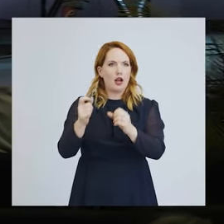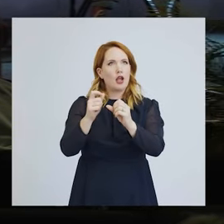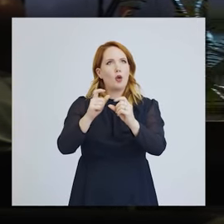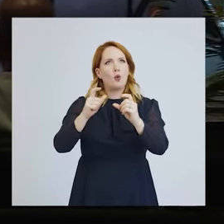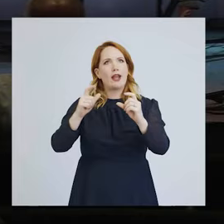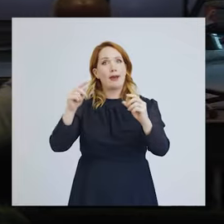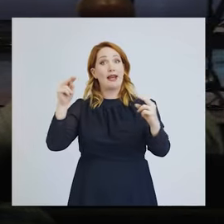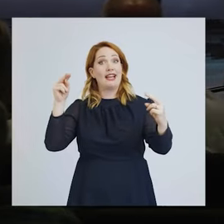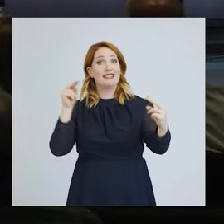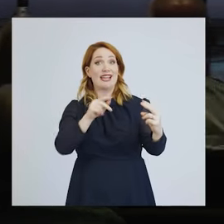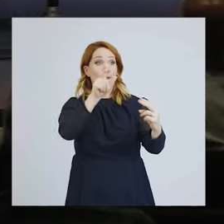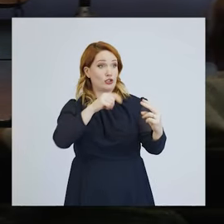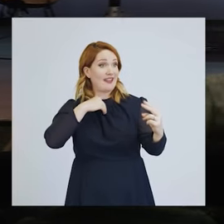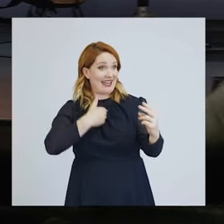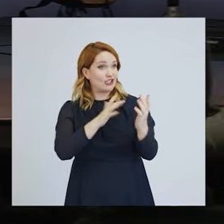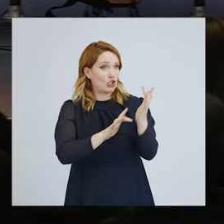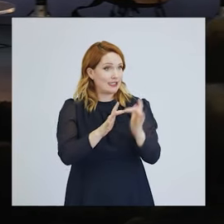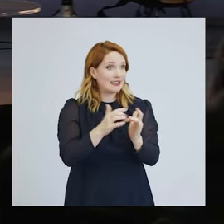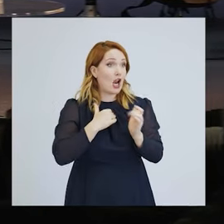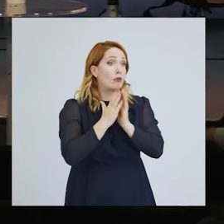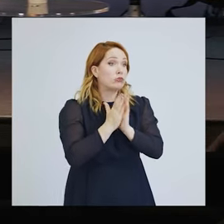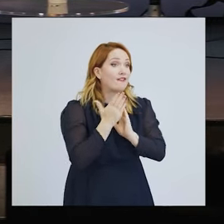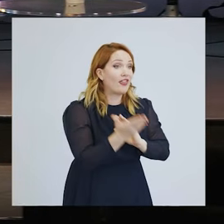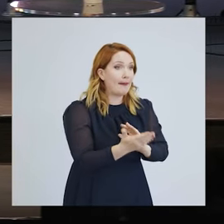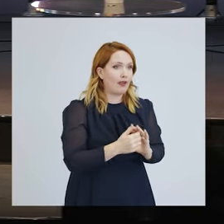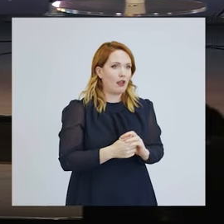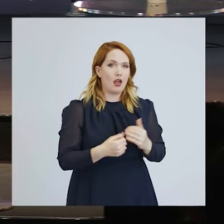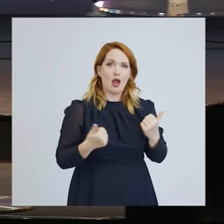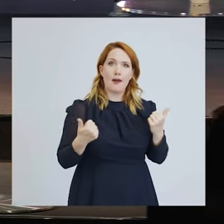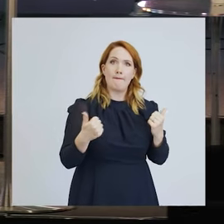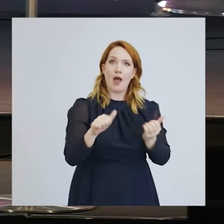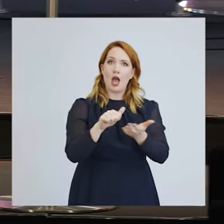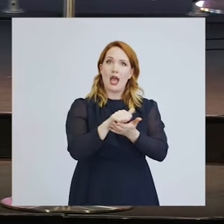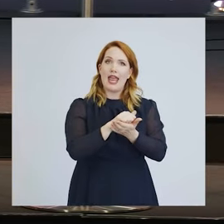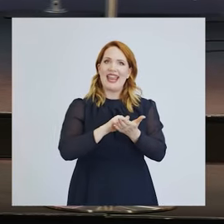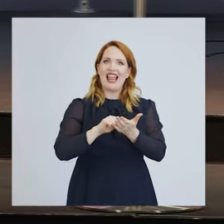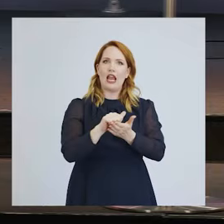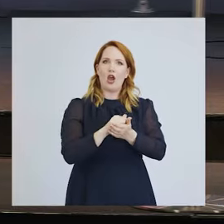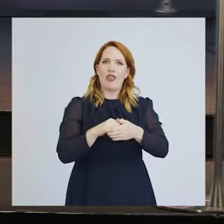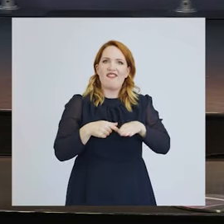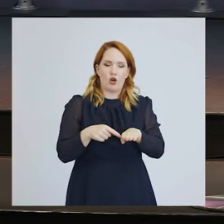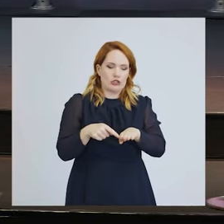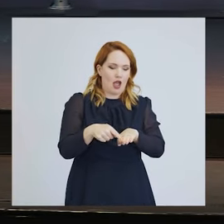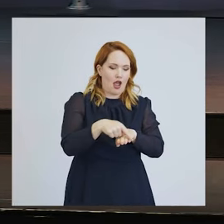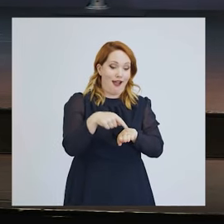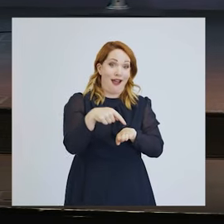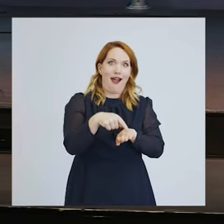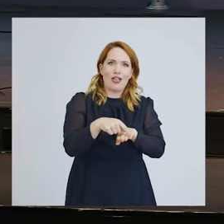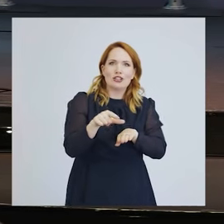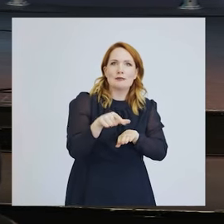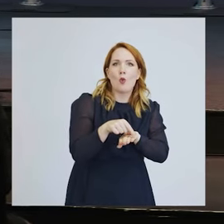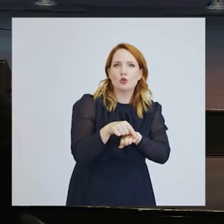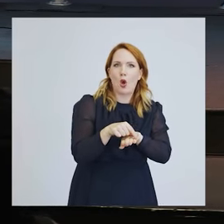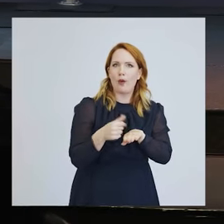going. And as I start going and I wake up, I see someone that needs Jesus and I pray for them and they